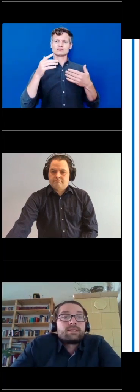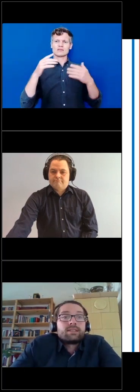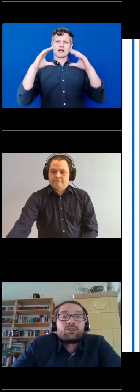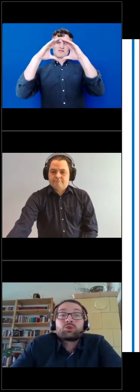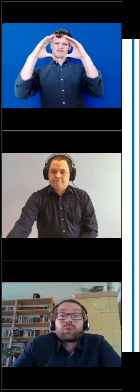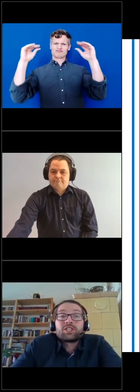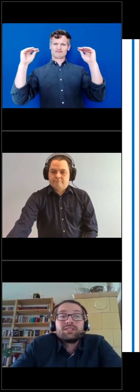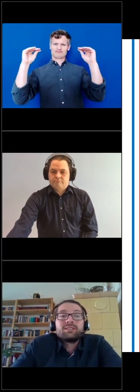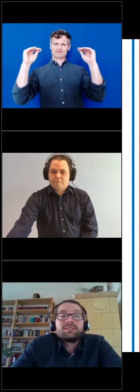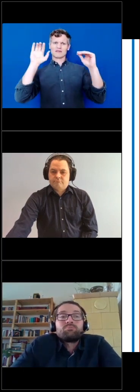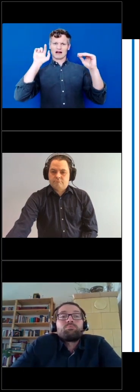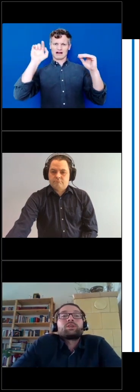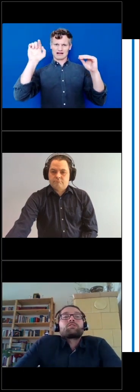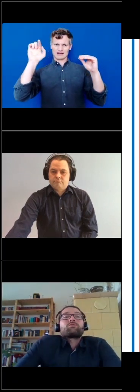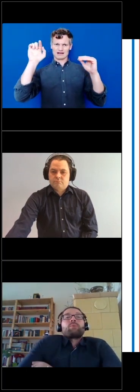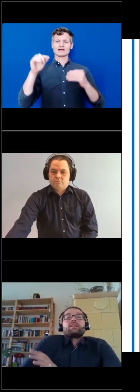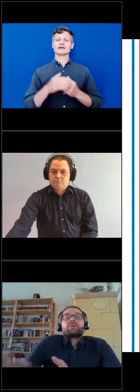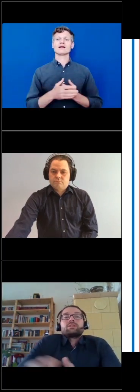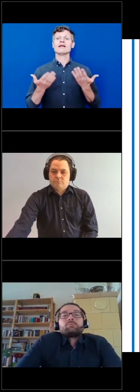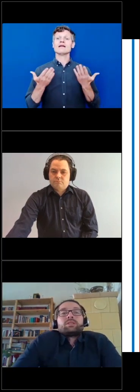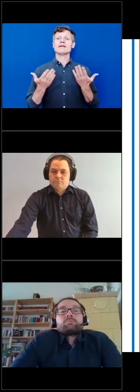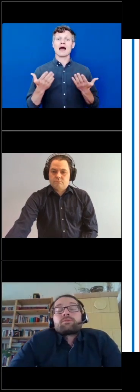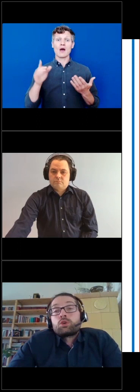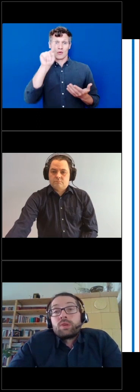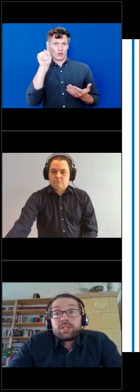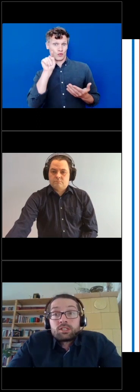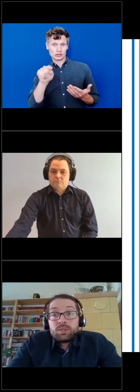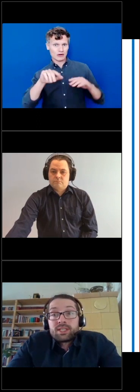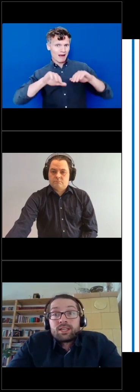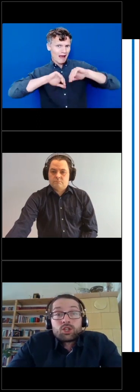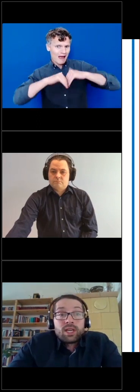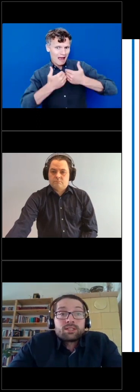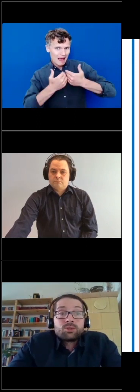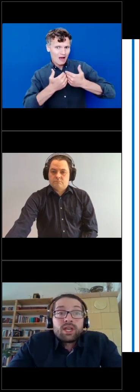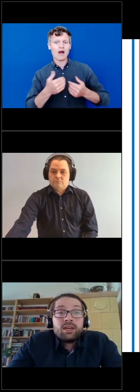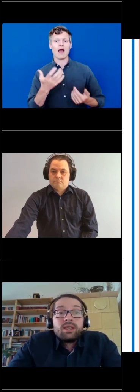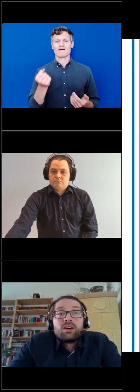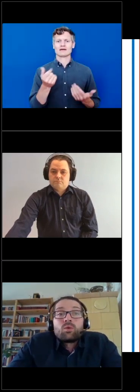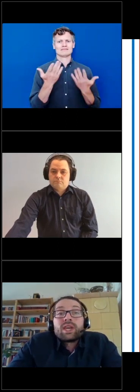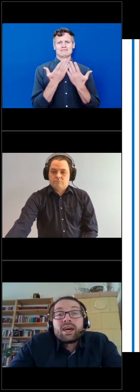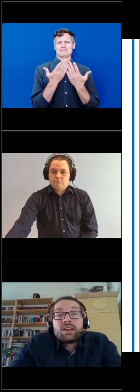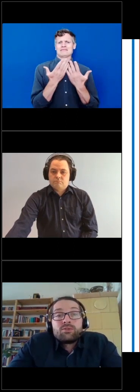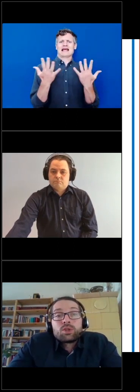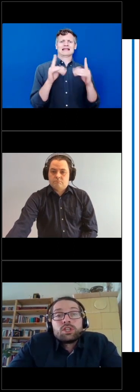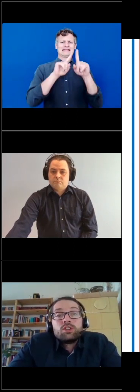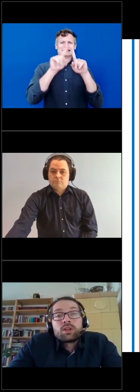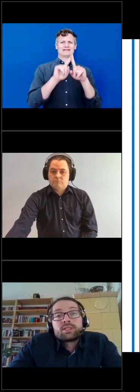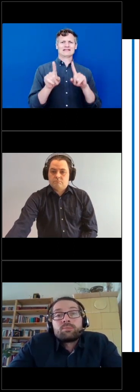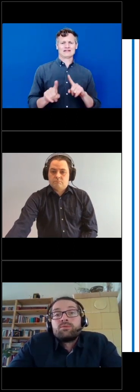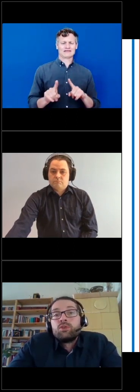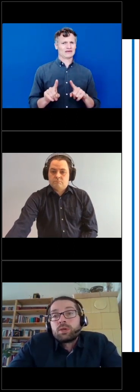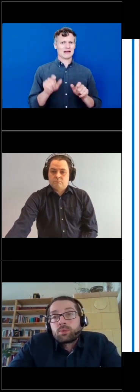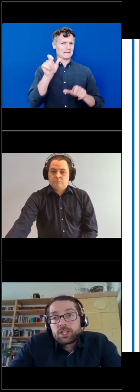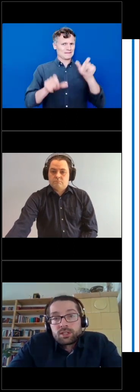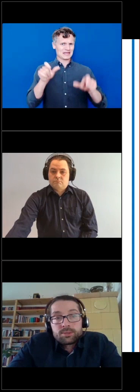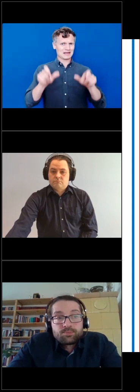And now to questions. Because of so many participants that are joining us today, we can unfortunately not